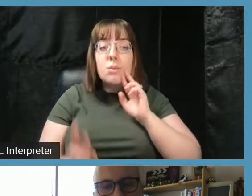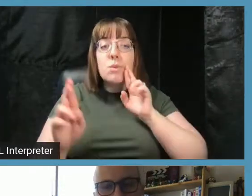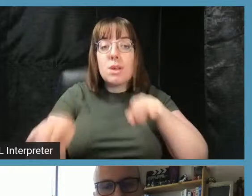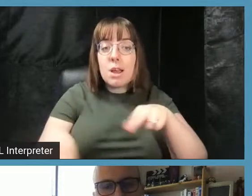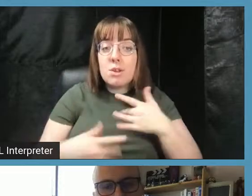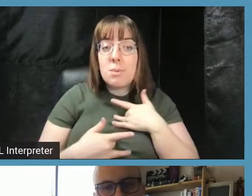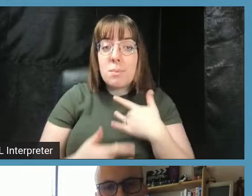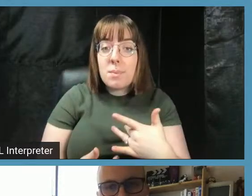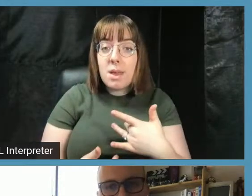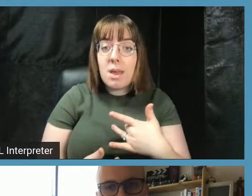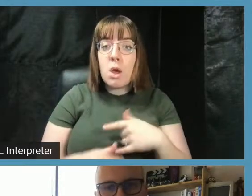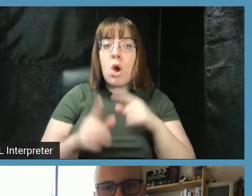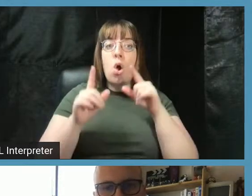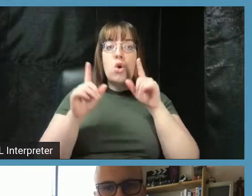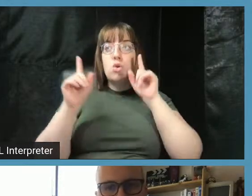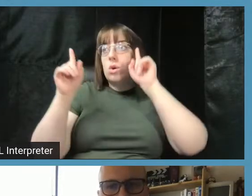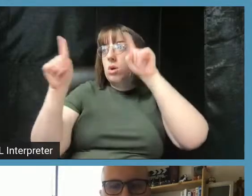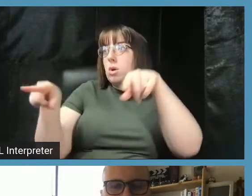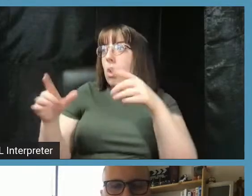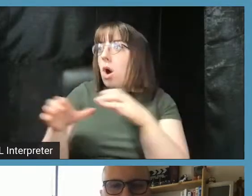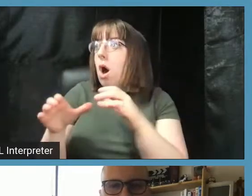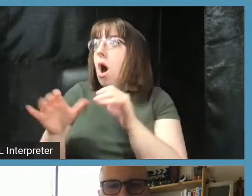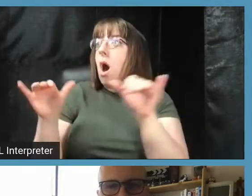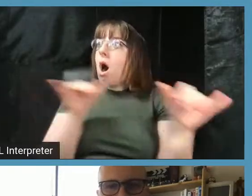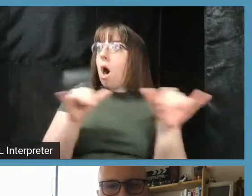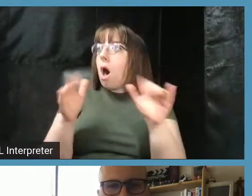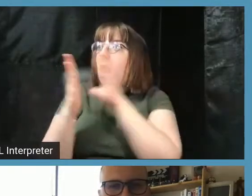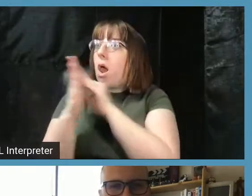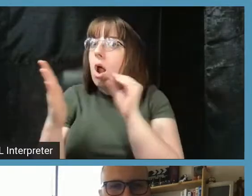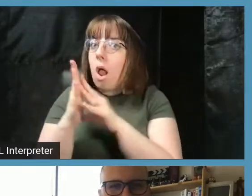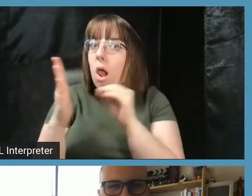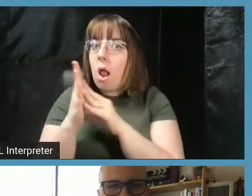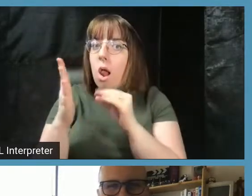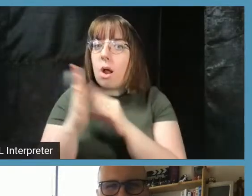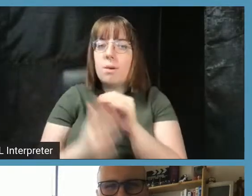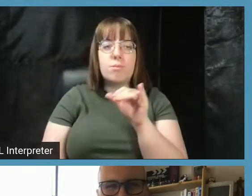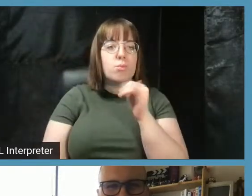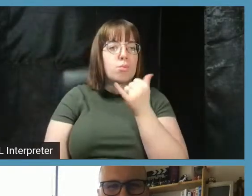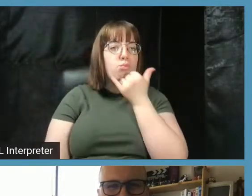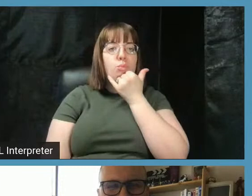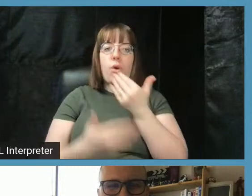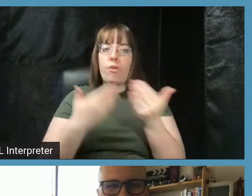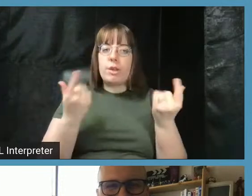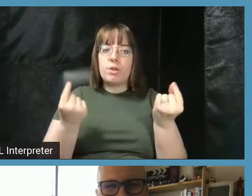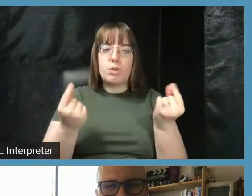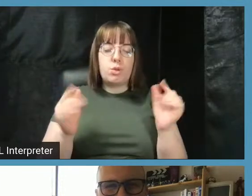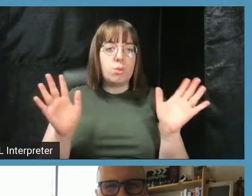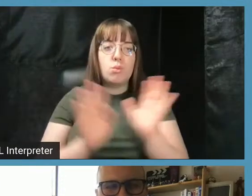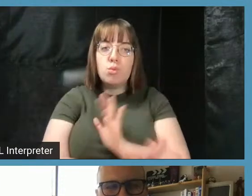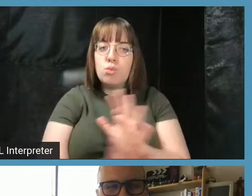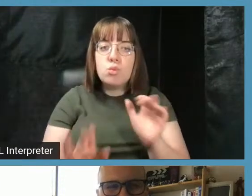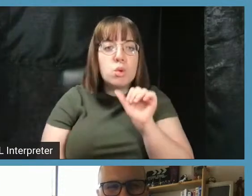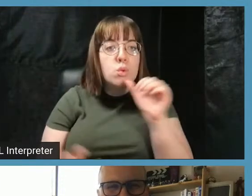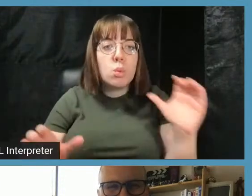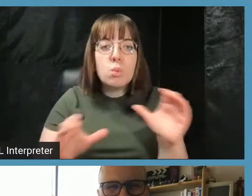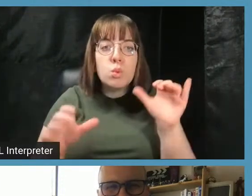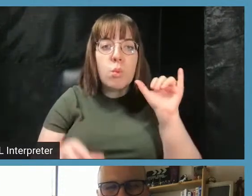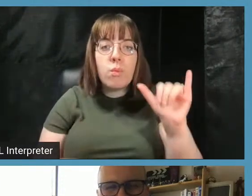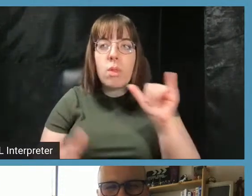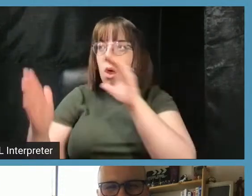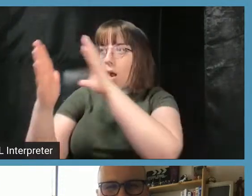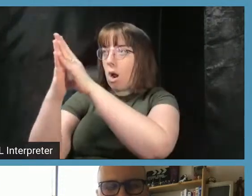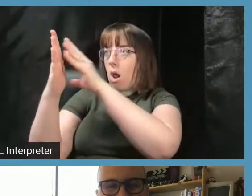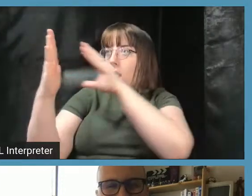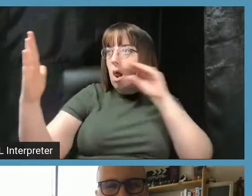be is to go do what that website is doing. And this is exactly the wrong thing to do. You should not copy an